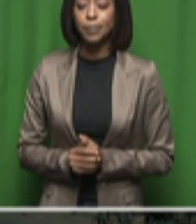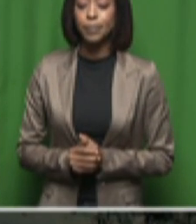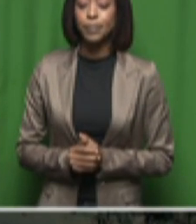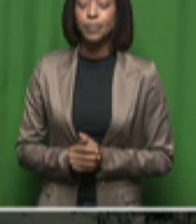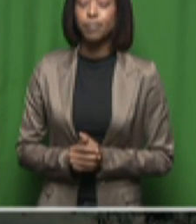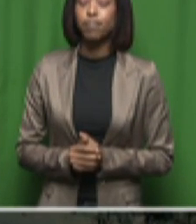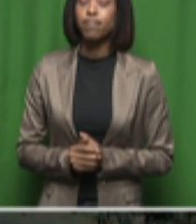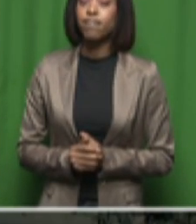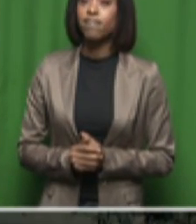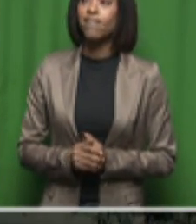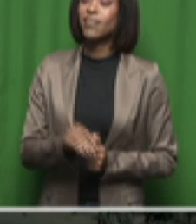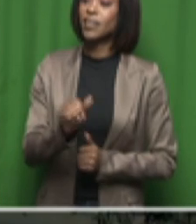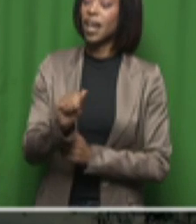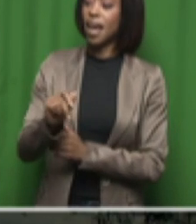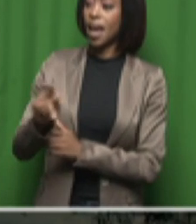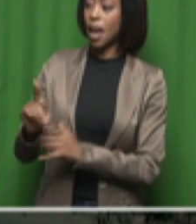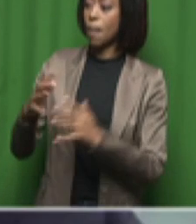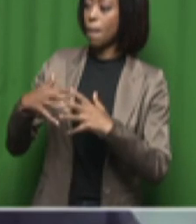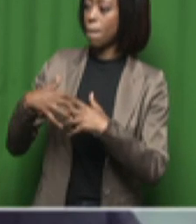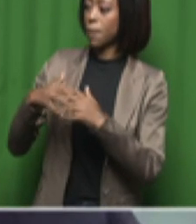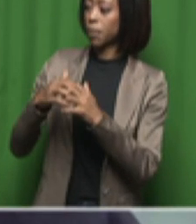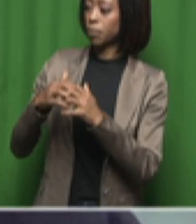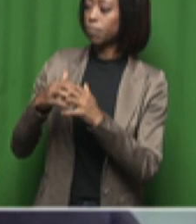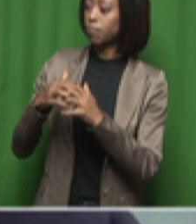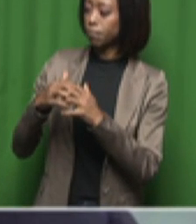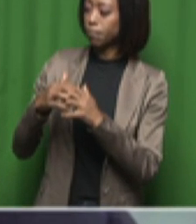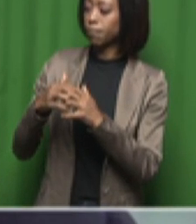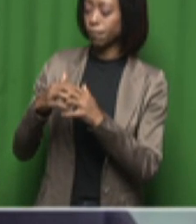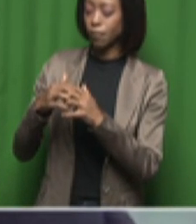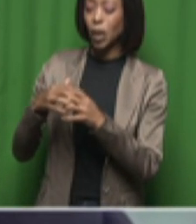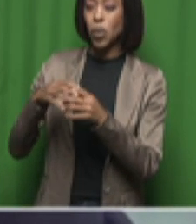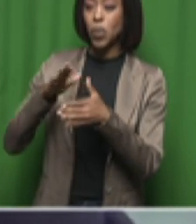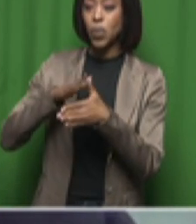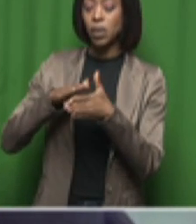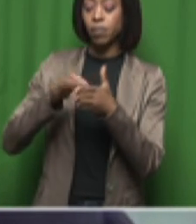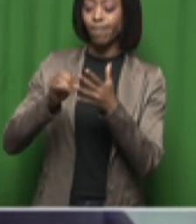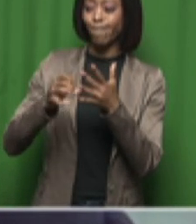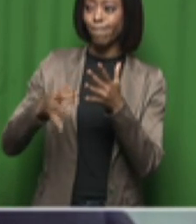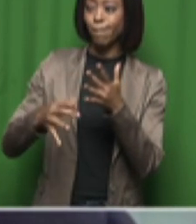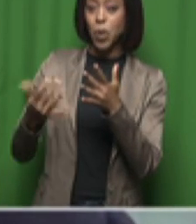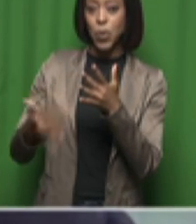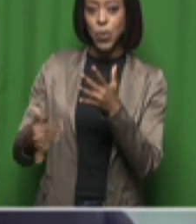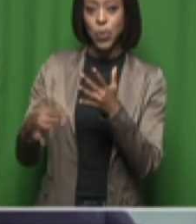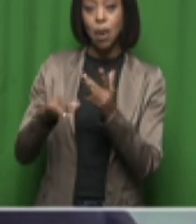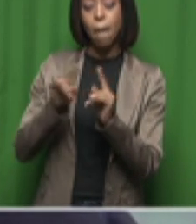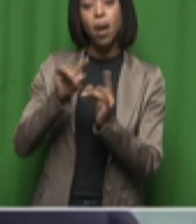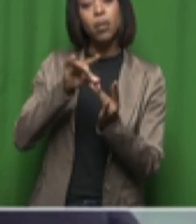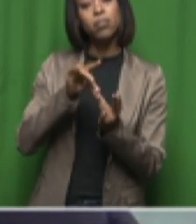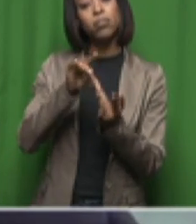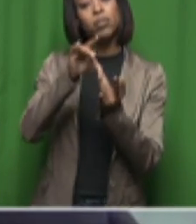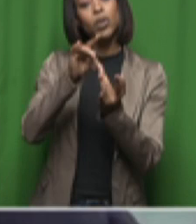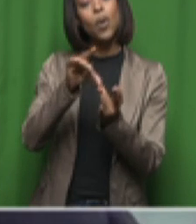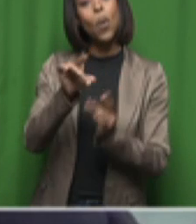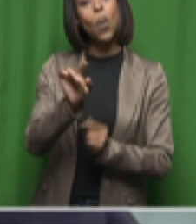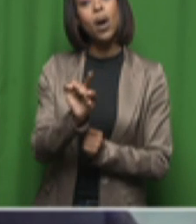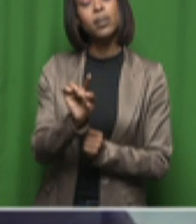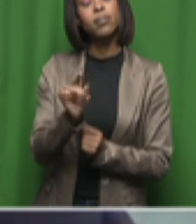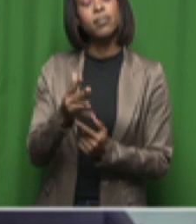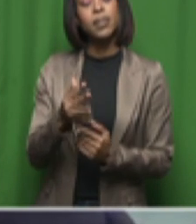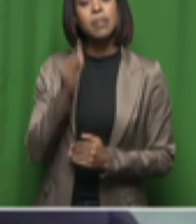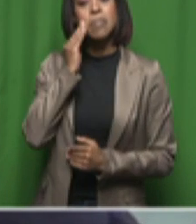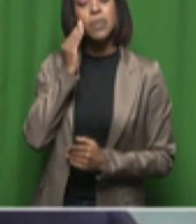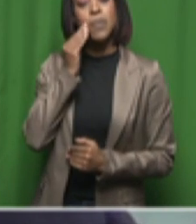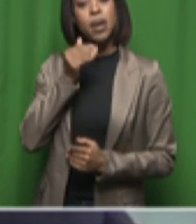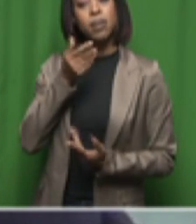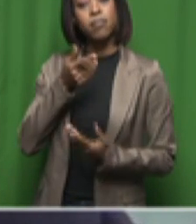Absolutely. It was many reasons, really, but one that stands out is an incident that